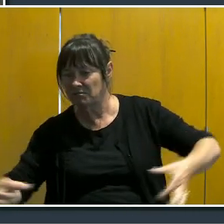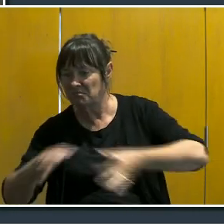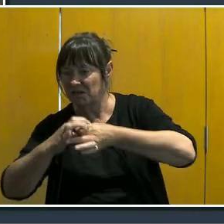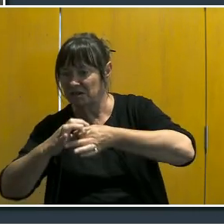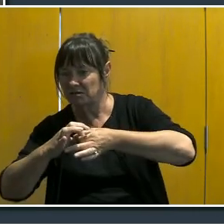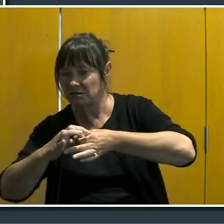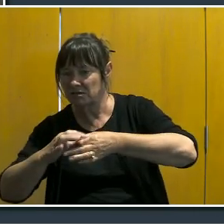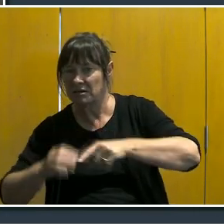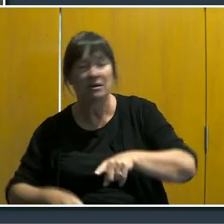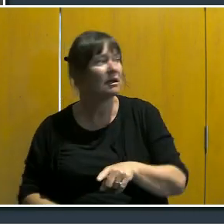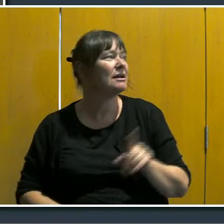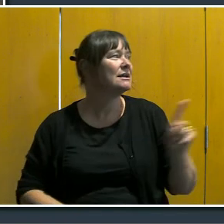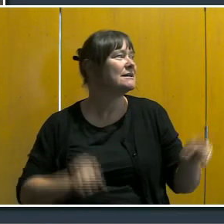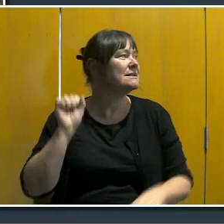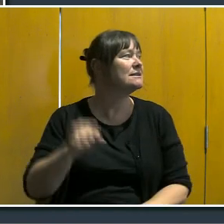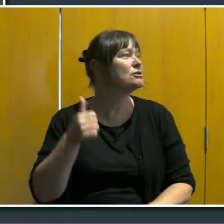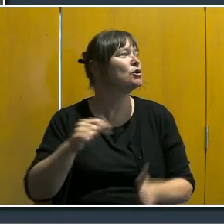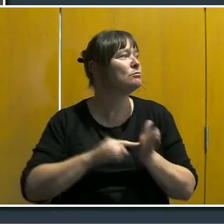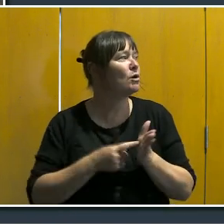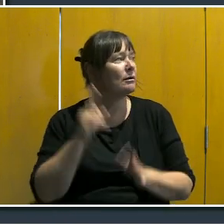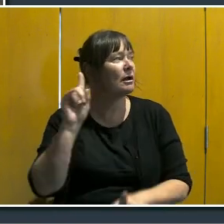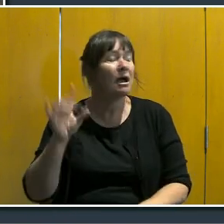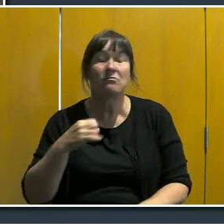ones I've commented on. One is